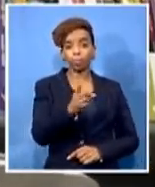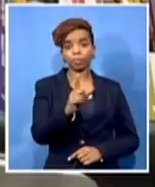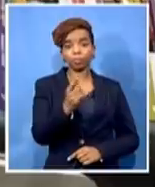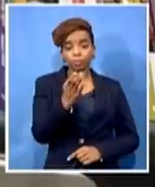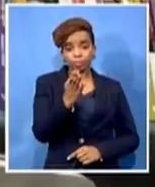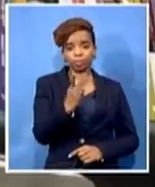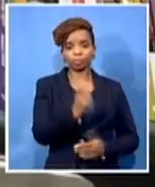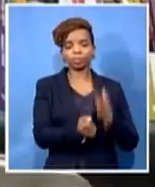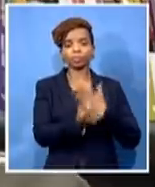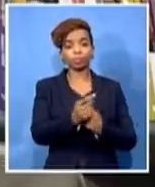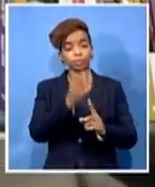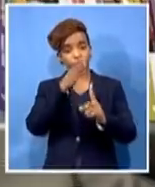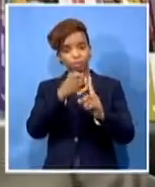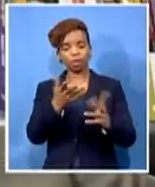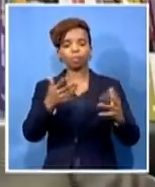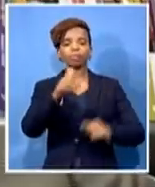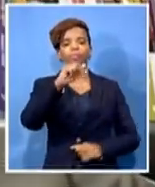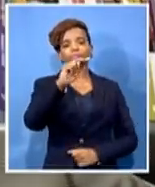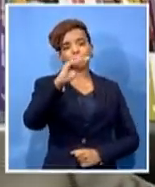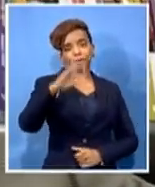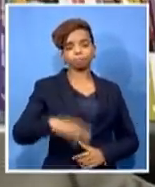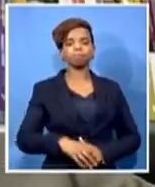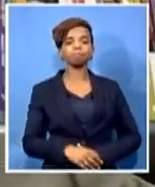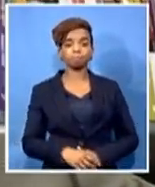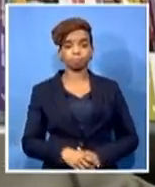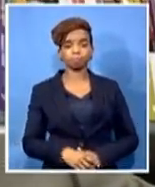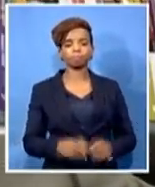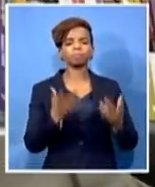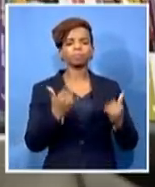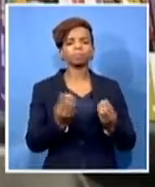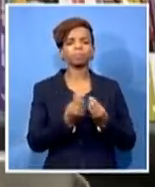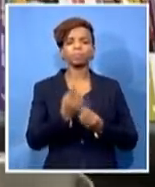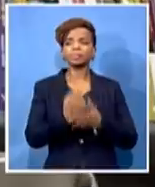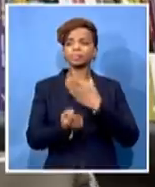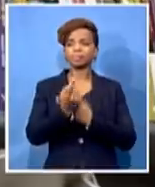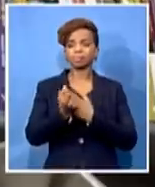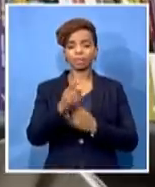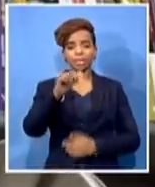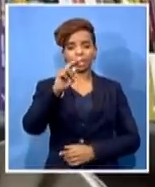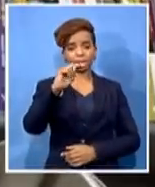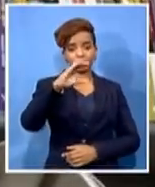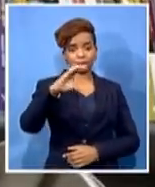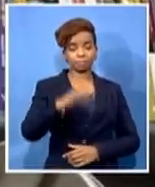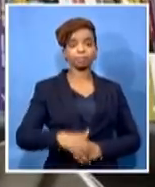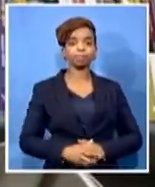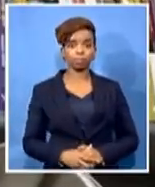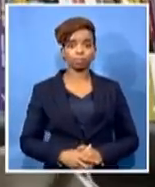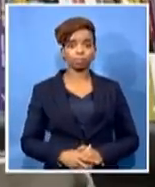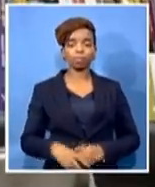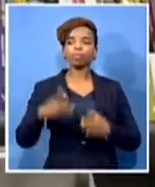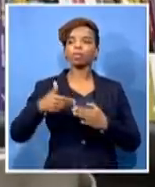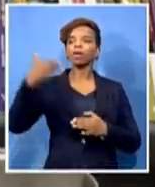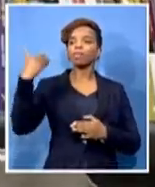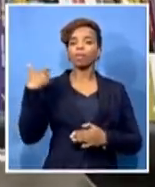in the ANC, the former Jacob Zuma's faction and the CR17